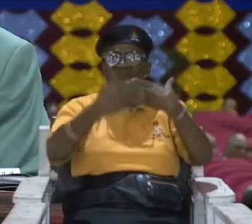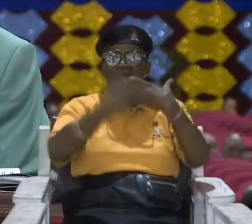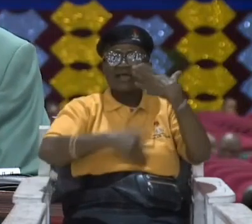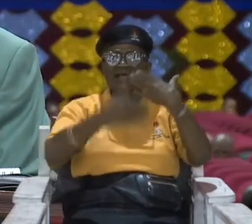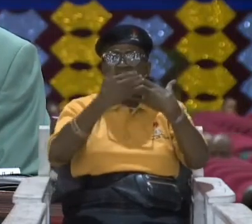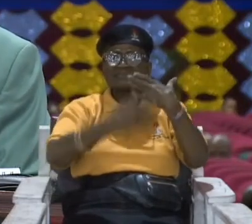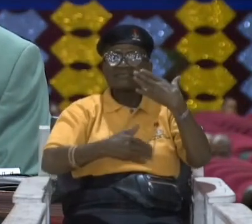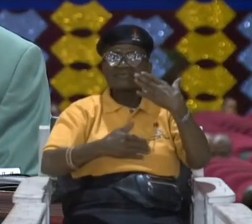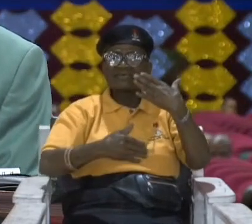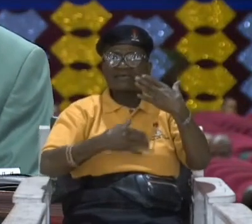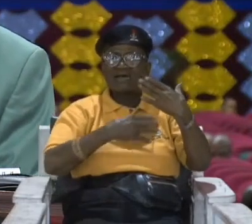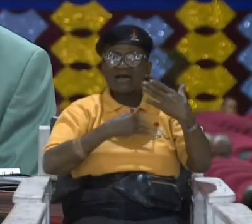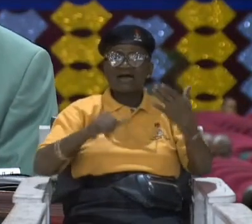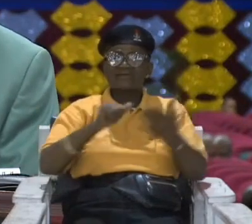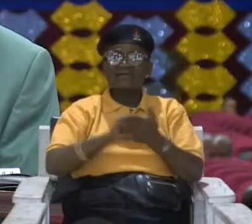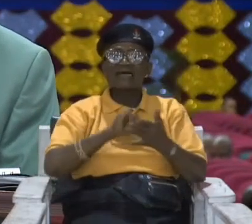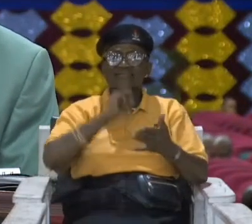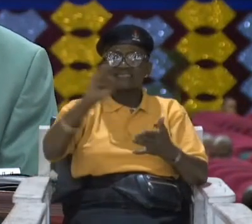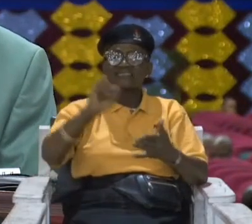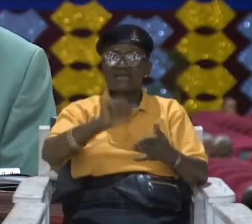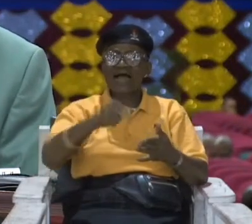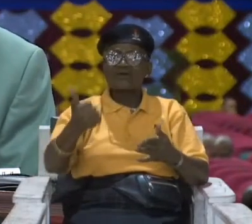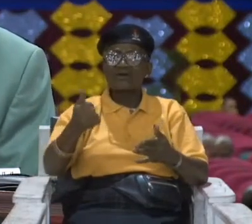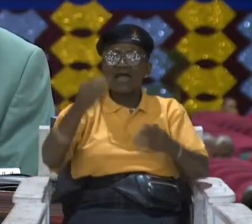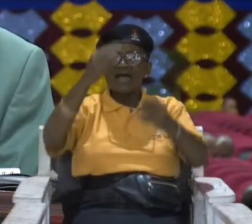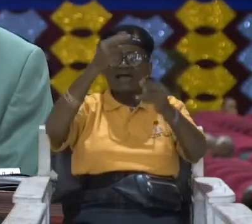and that's another name for Holy Communion,